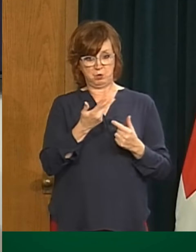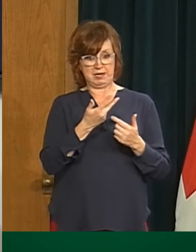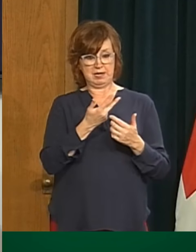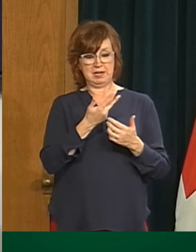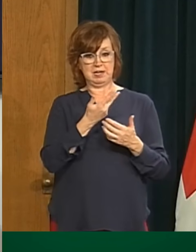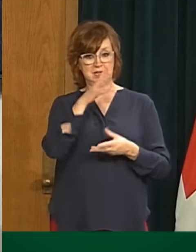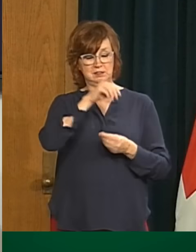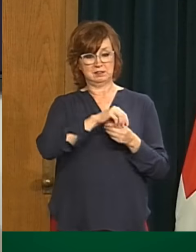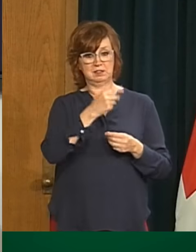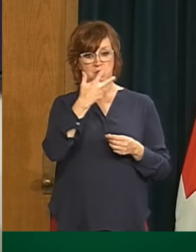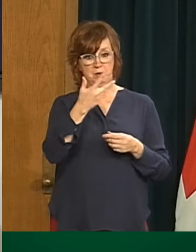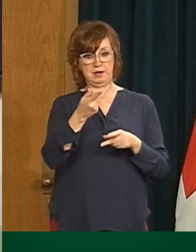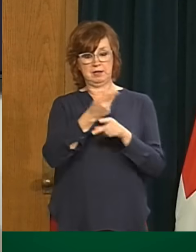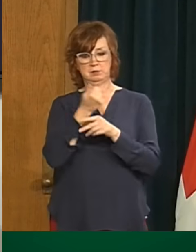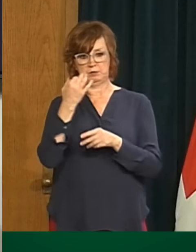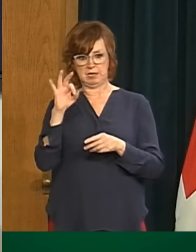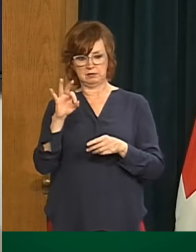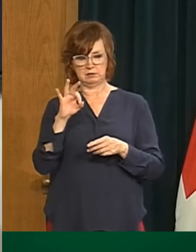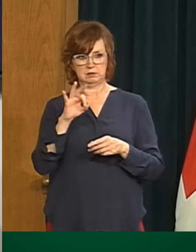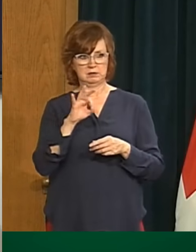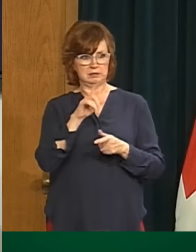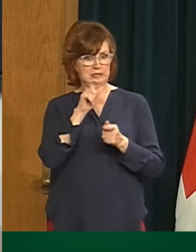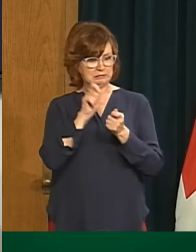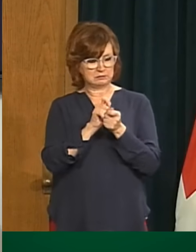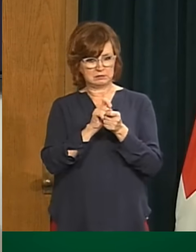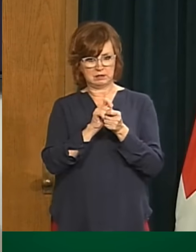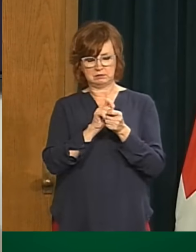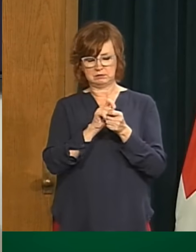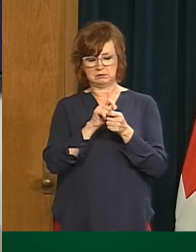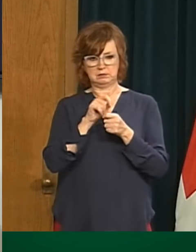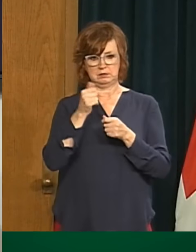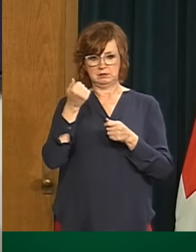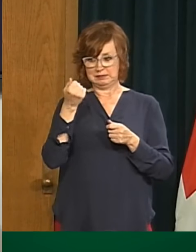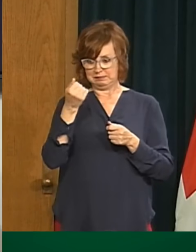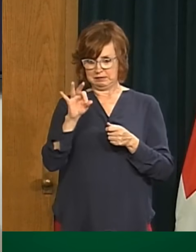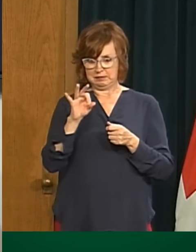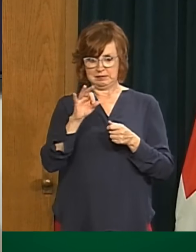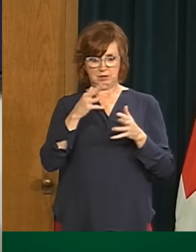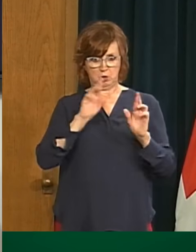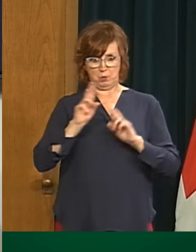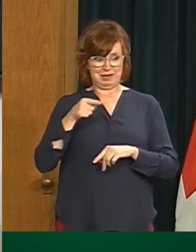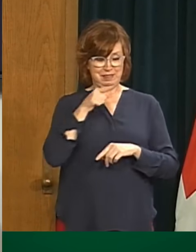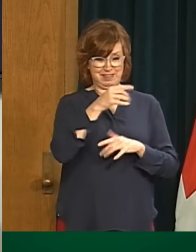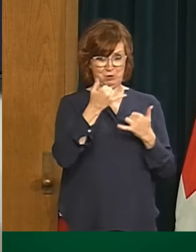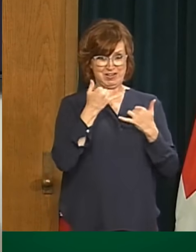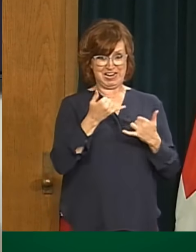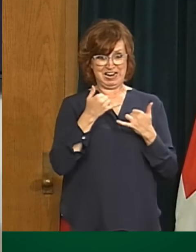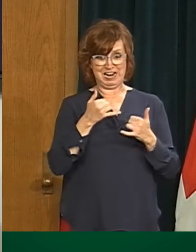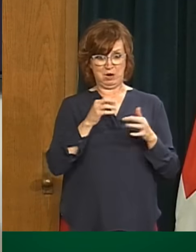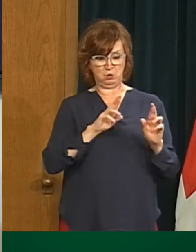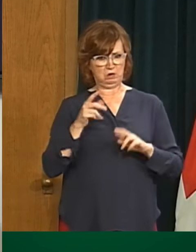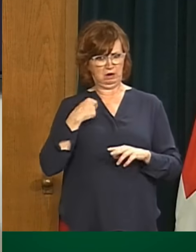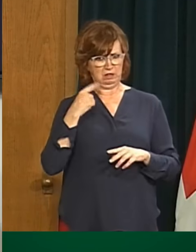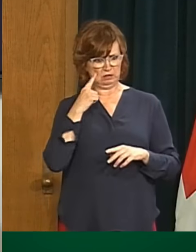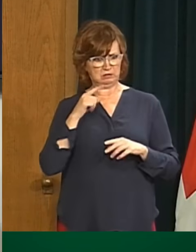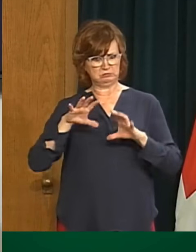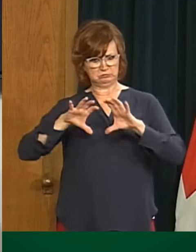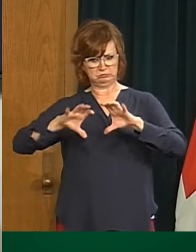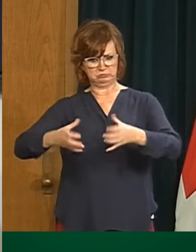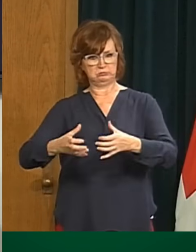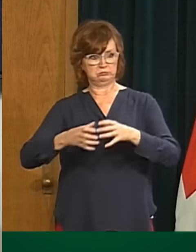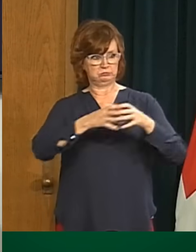units, I'm not 100% positive that all 19 are on site today, but I believe they are.